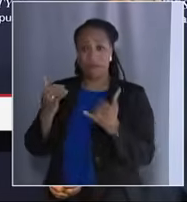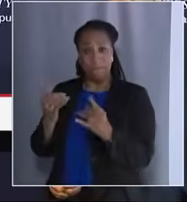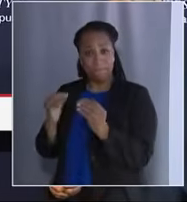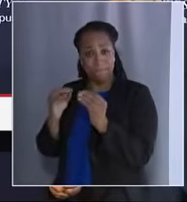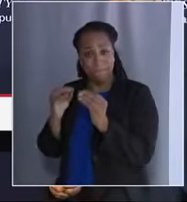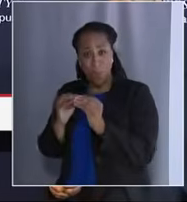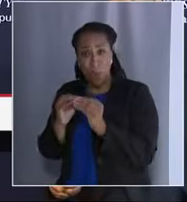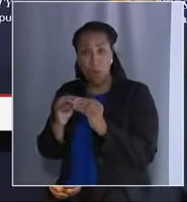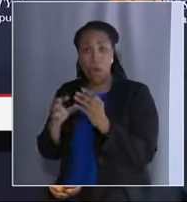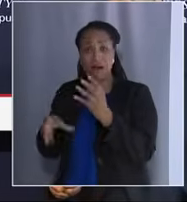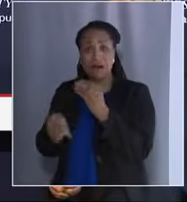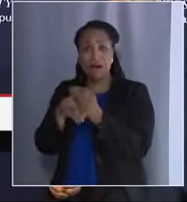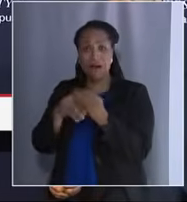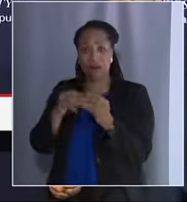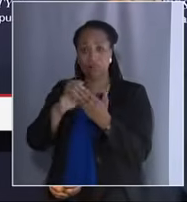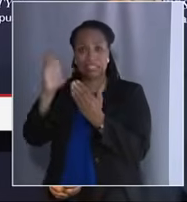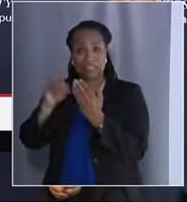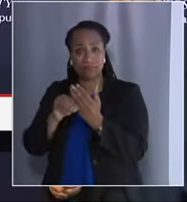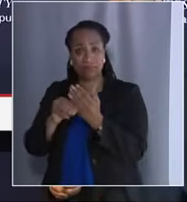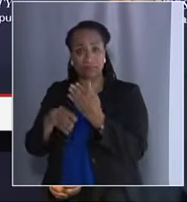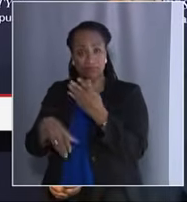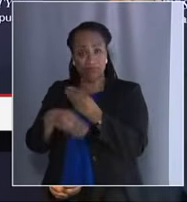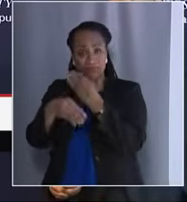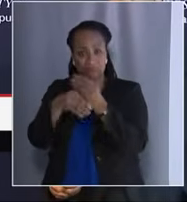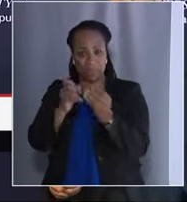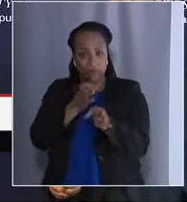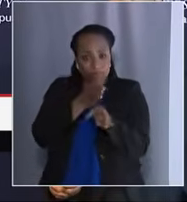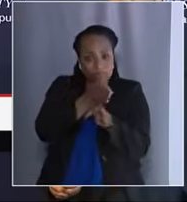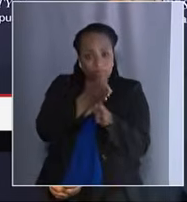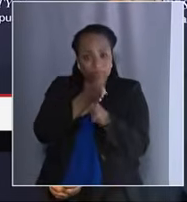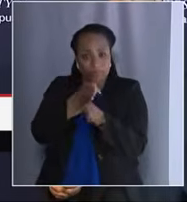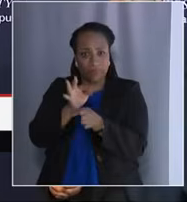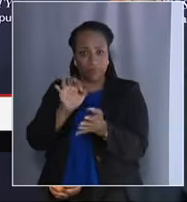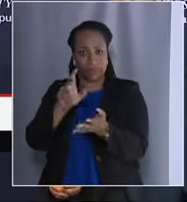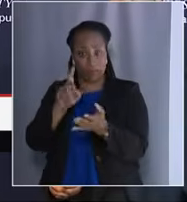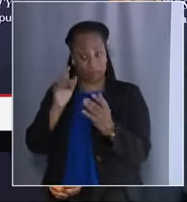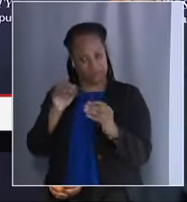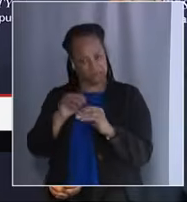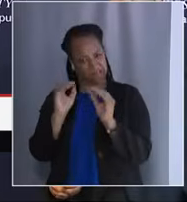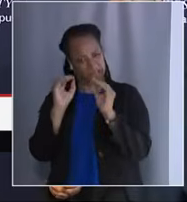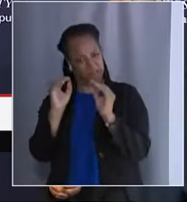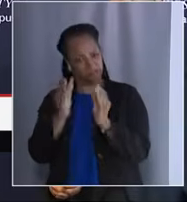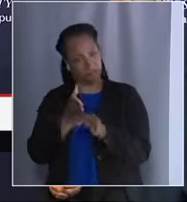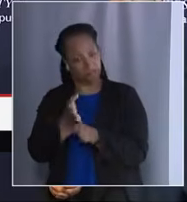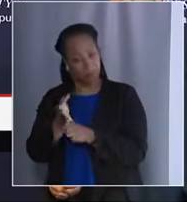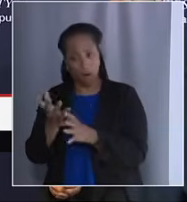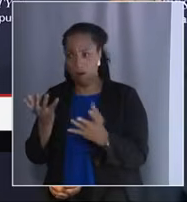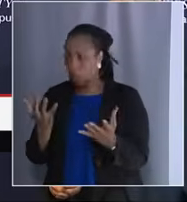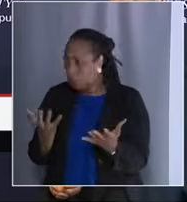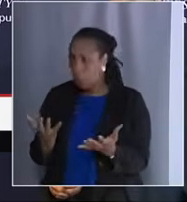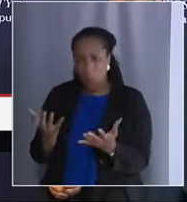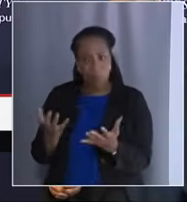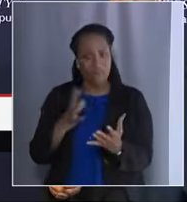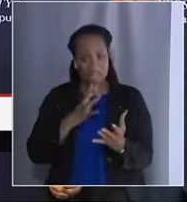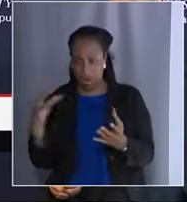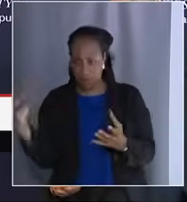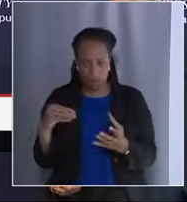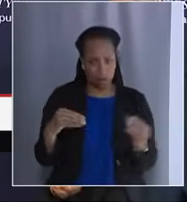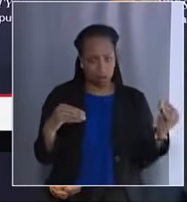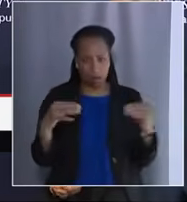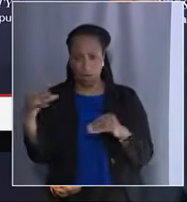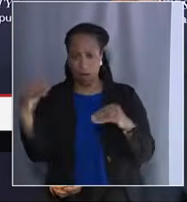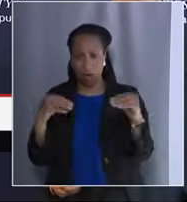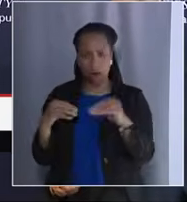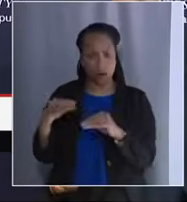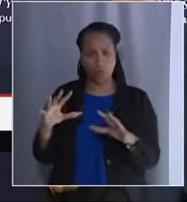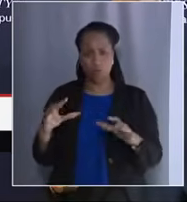and its institution. And Mayor, we are here for the long term. We're going to be here